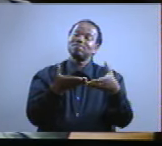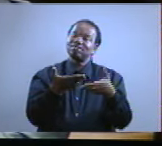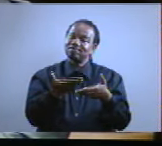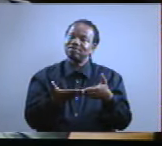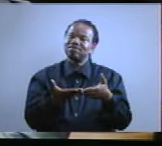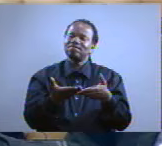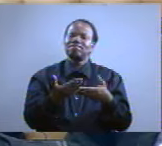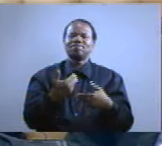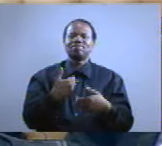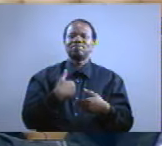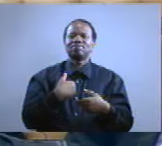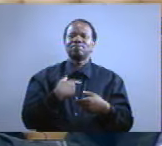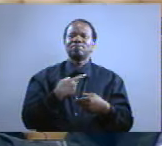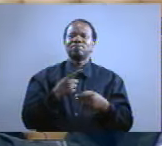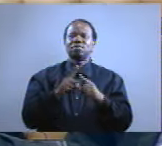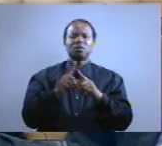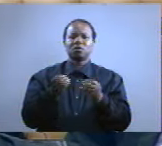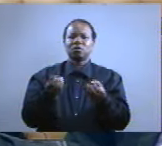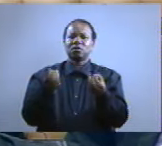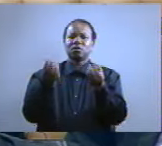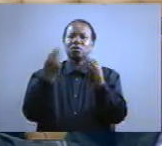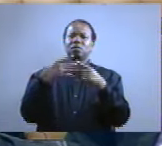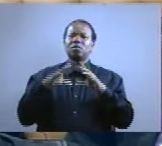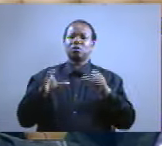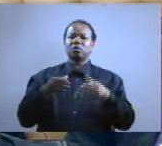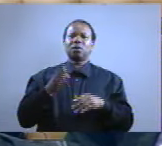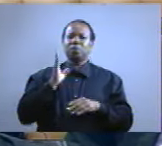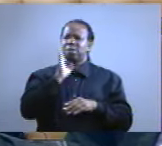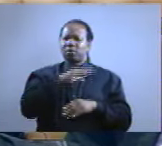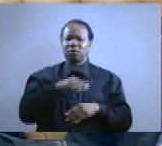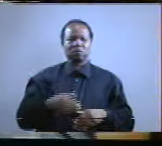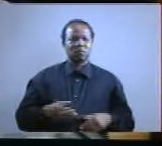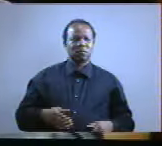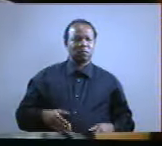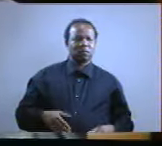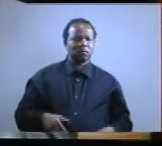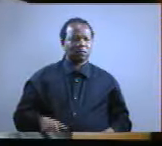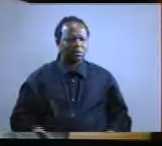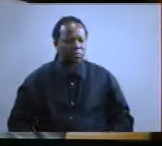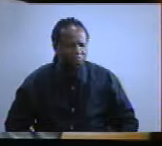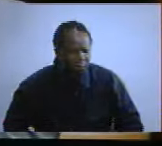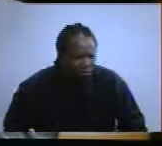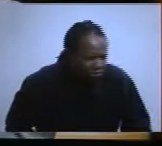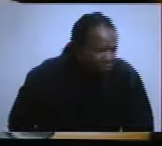No, Speaker, no permission was given for committees to be There are no sitting. committees sitting.